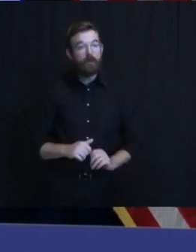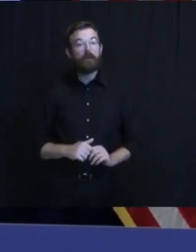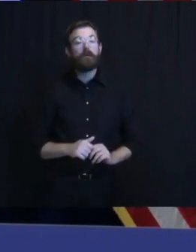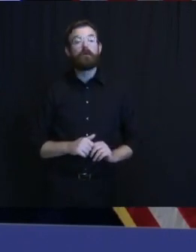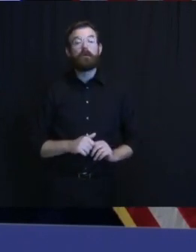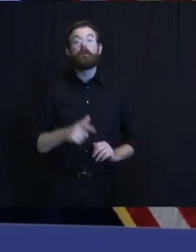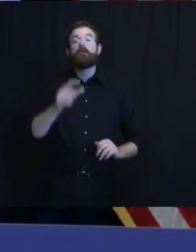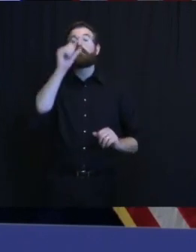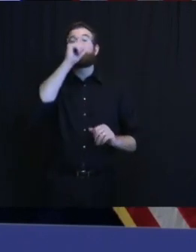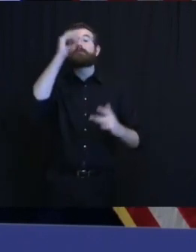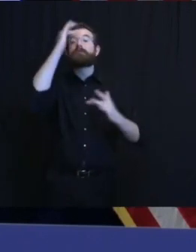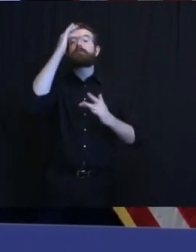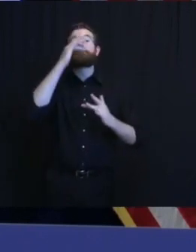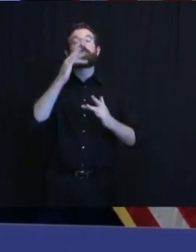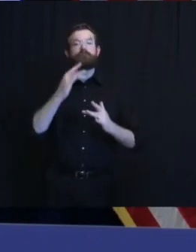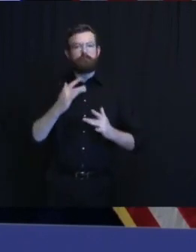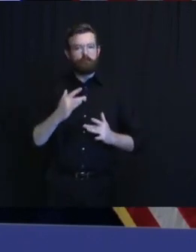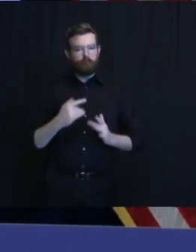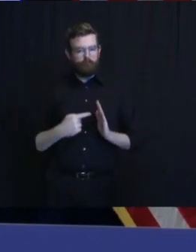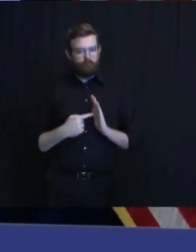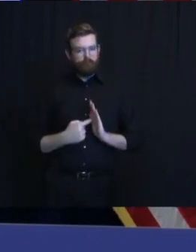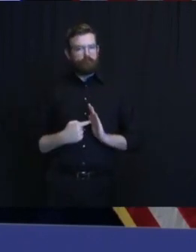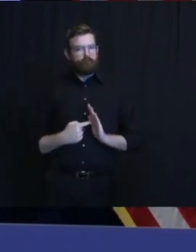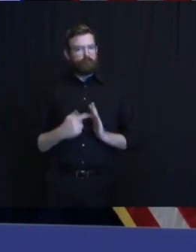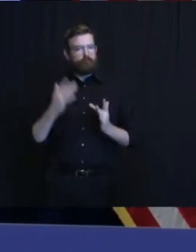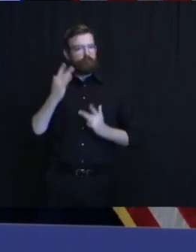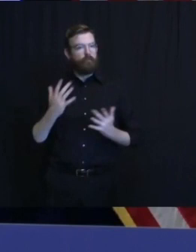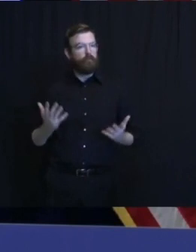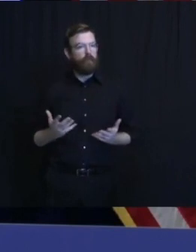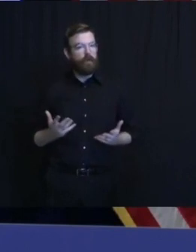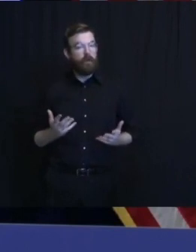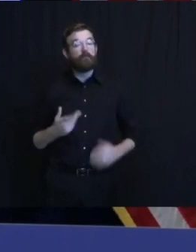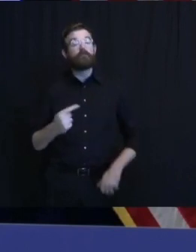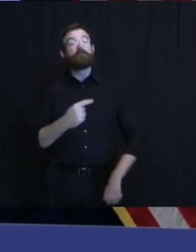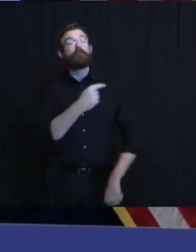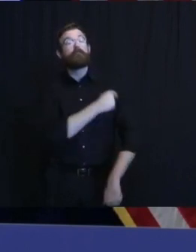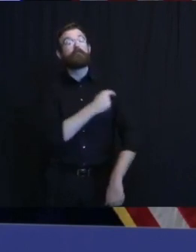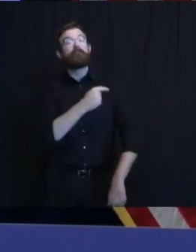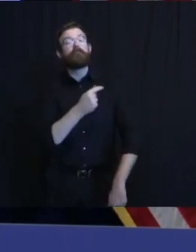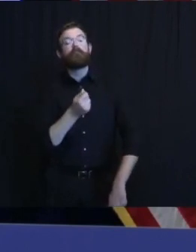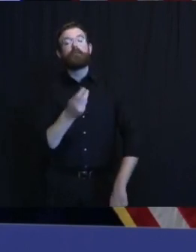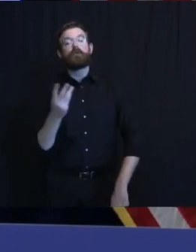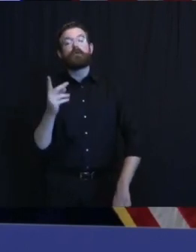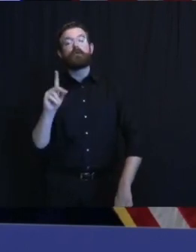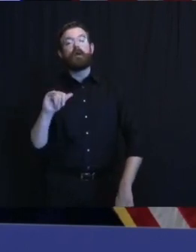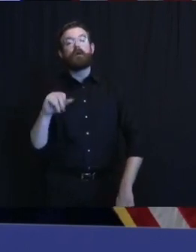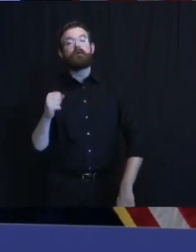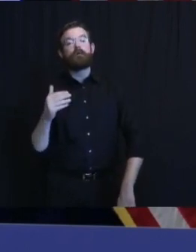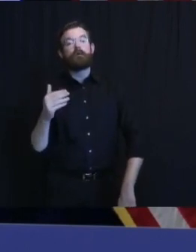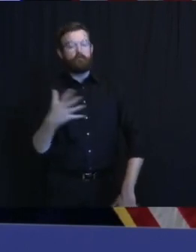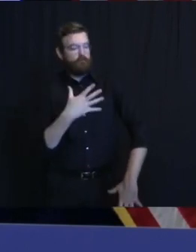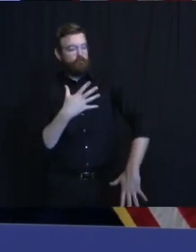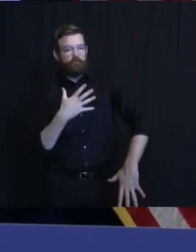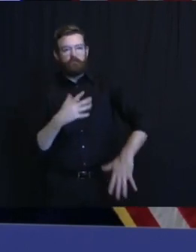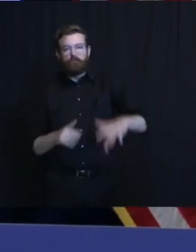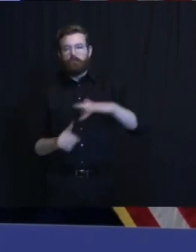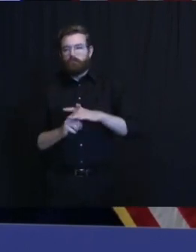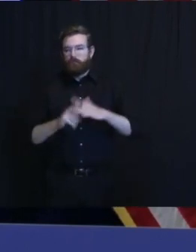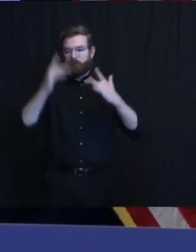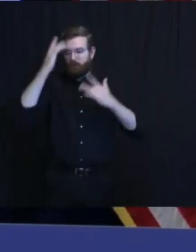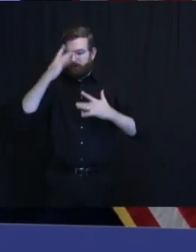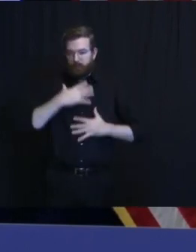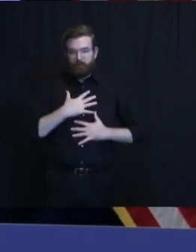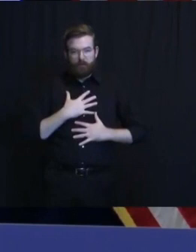symptoms. Mild symptoms include fever, chills, headache, joint pain, body aches, and rash. Those who get